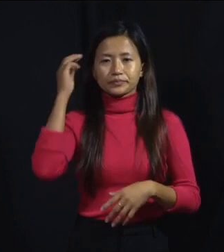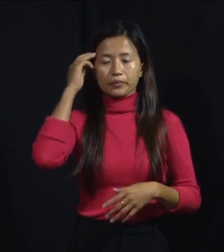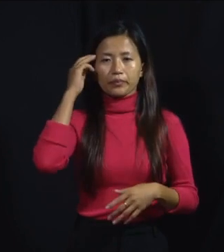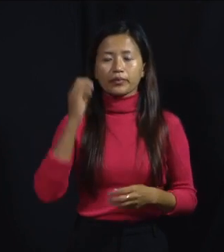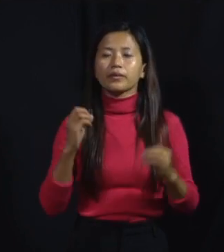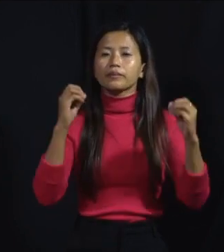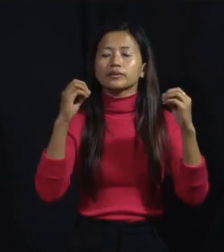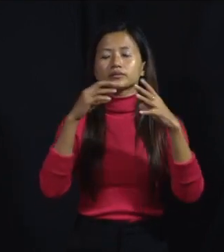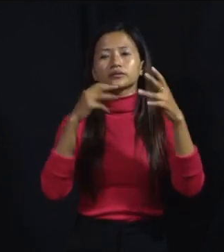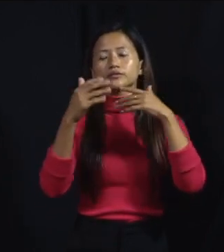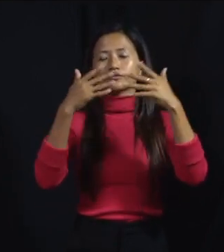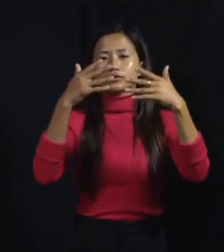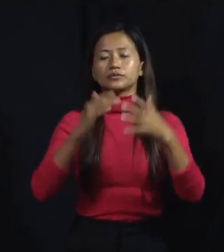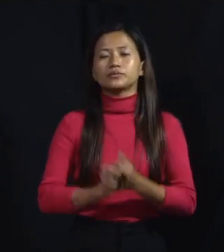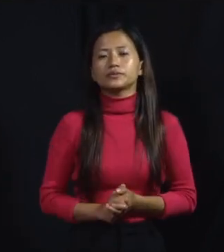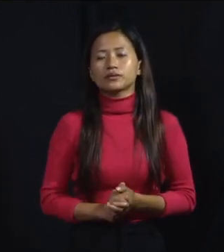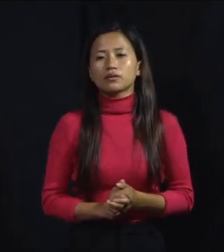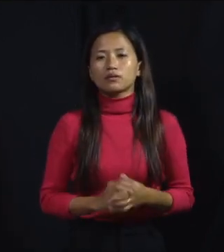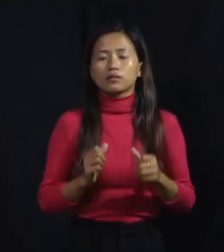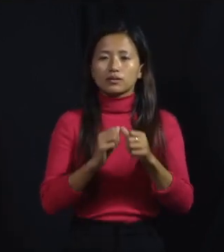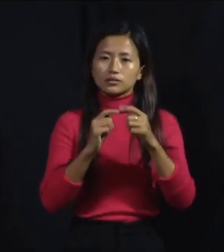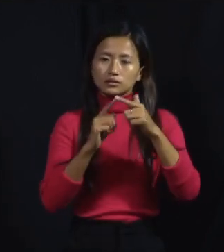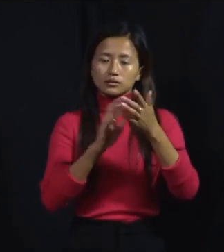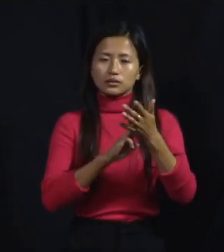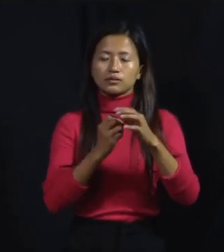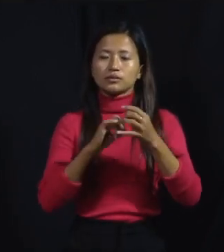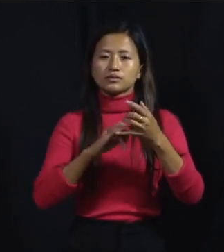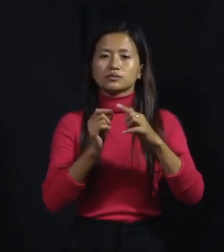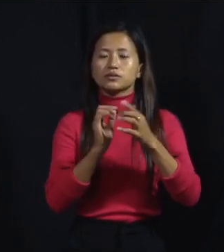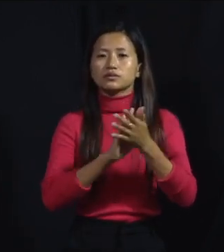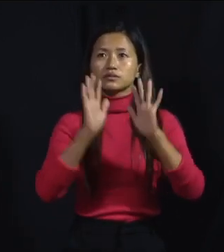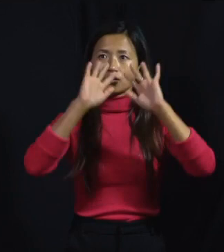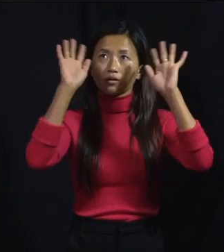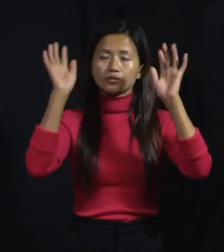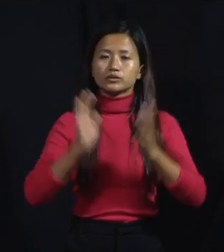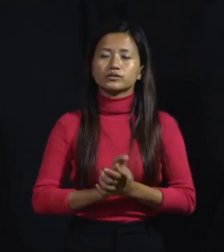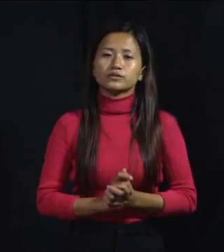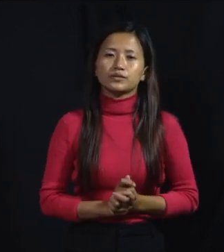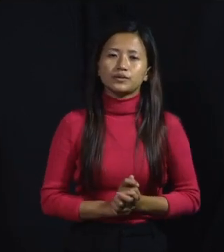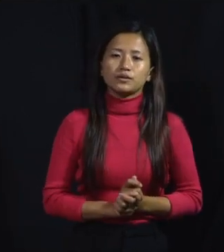Okay, and then atmosphere, that is essential for mental environment. And then